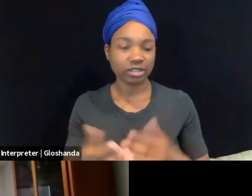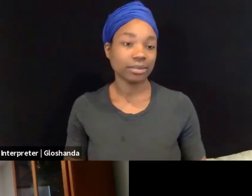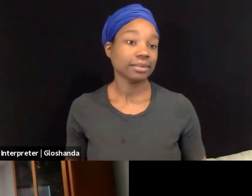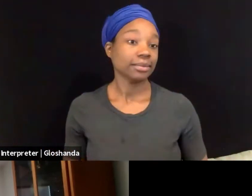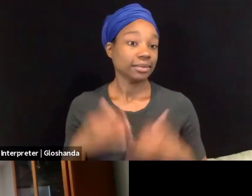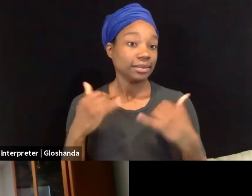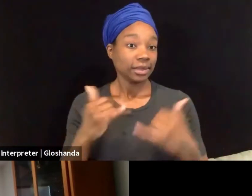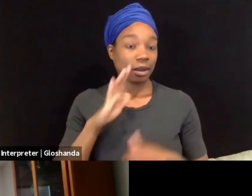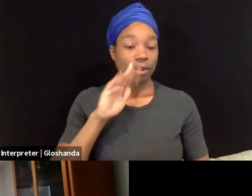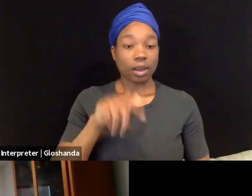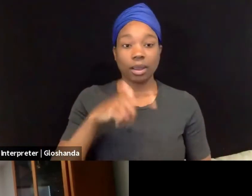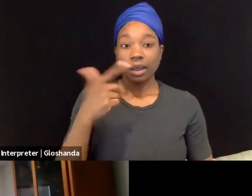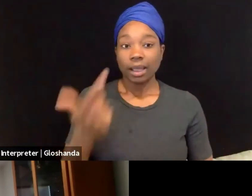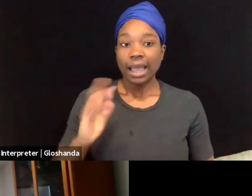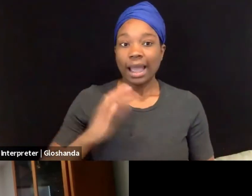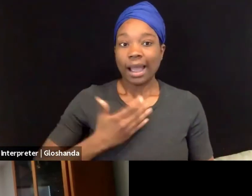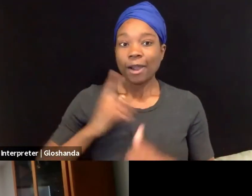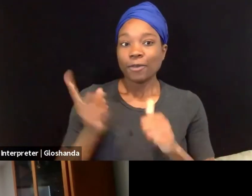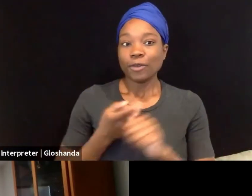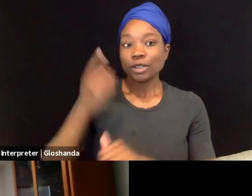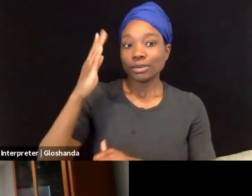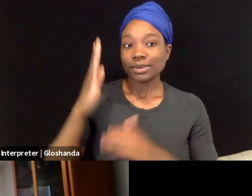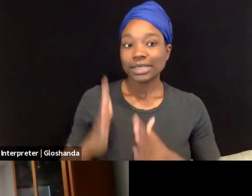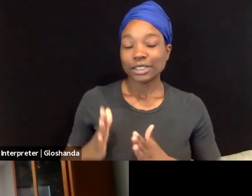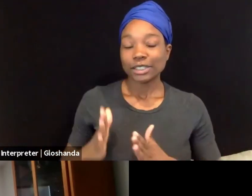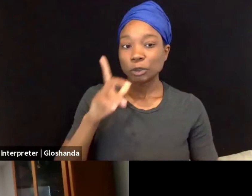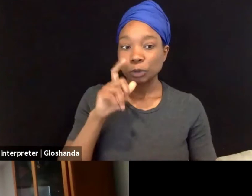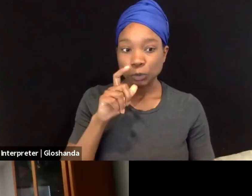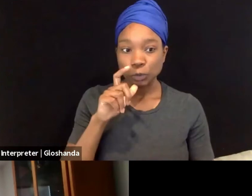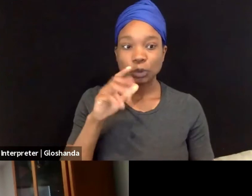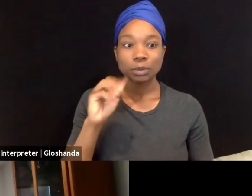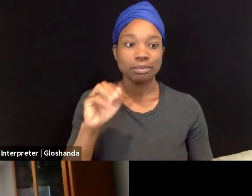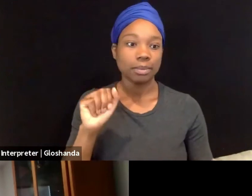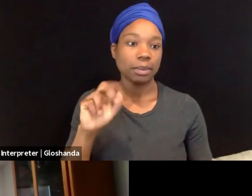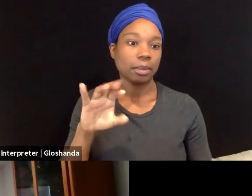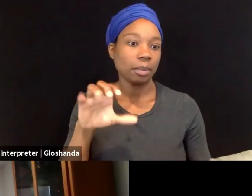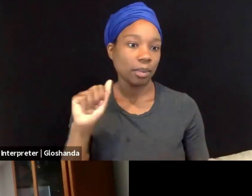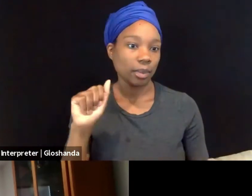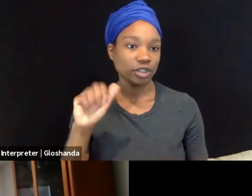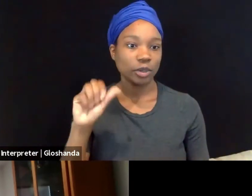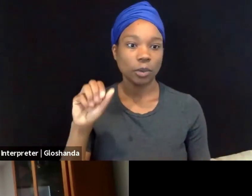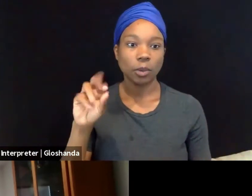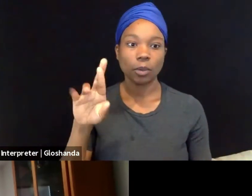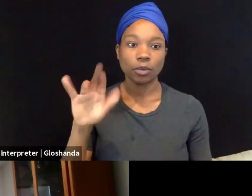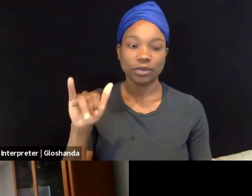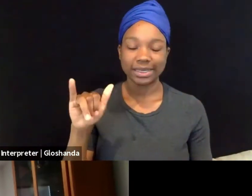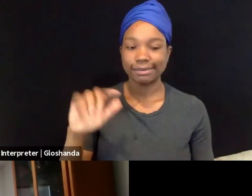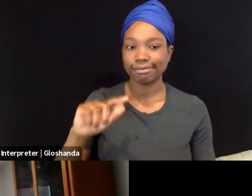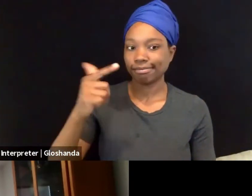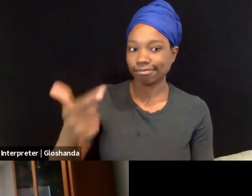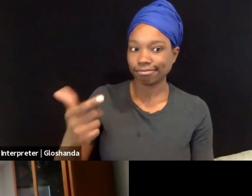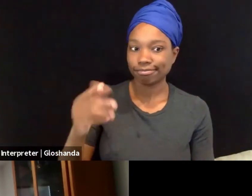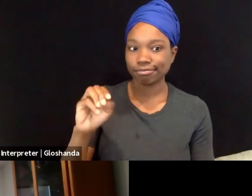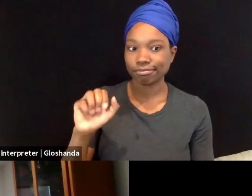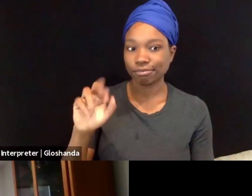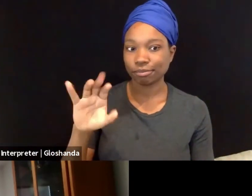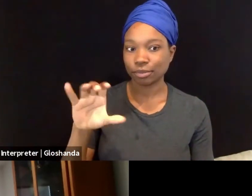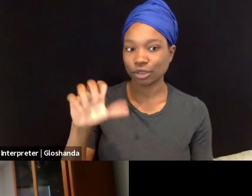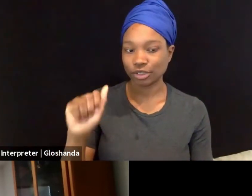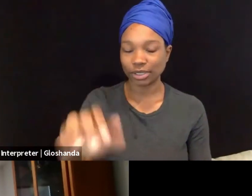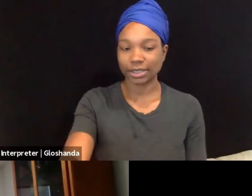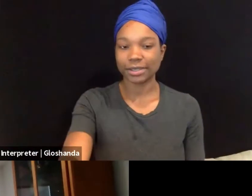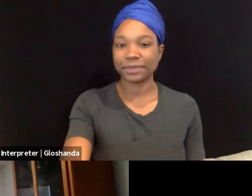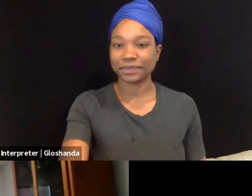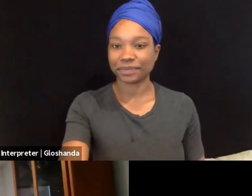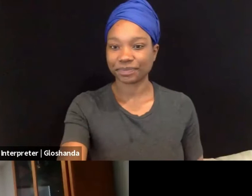to our speaker, our first speaker, which is Marcia Ori. And Marcia, you have the floor. Thank you so much.